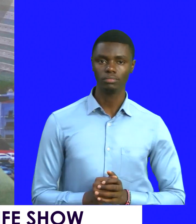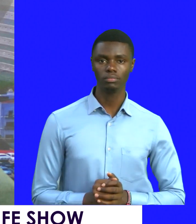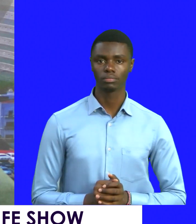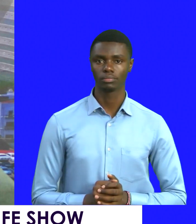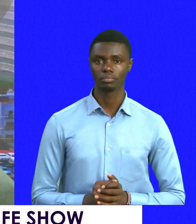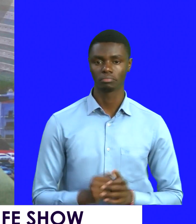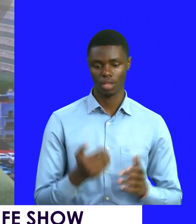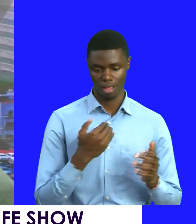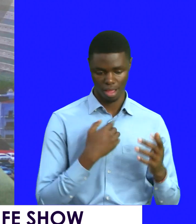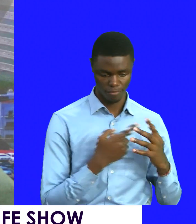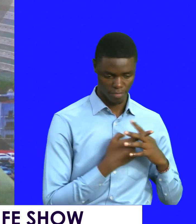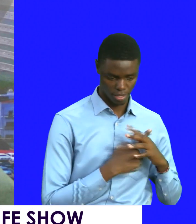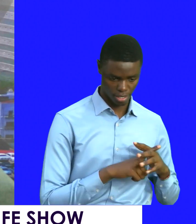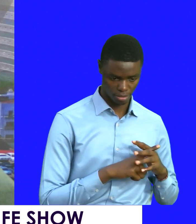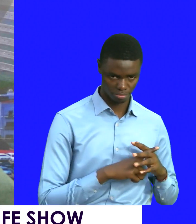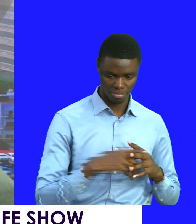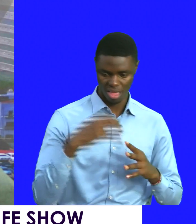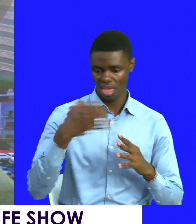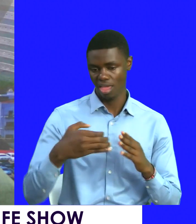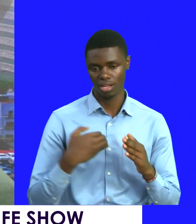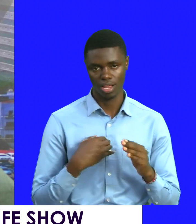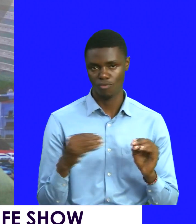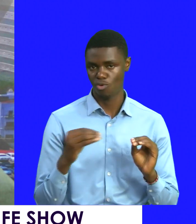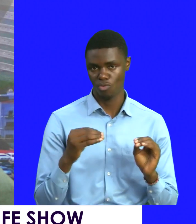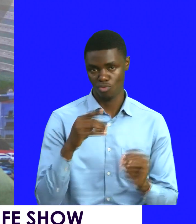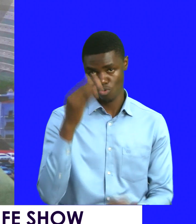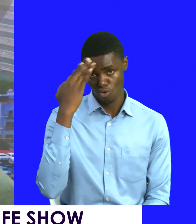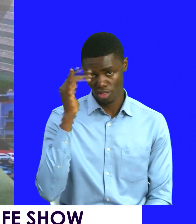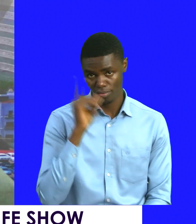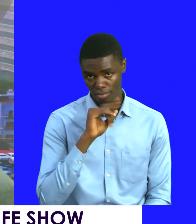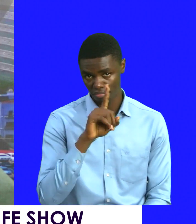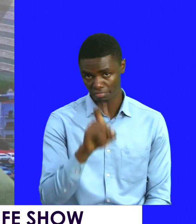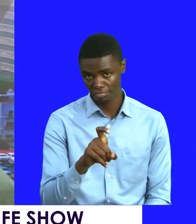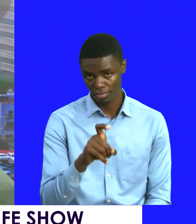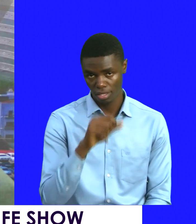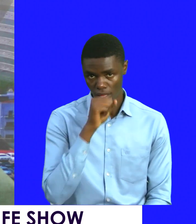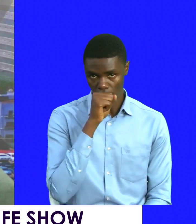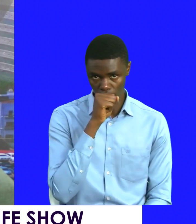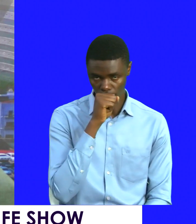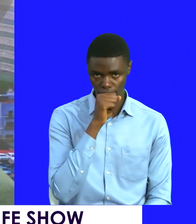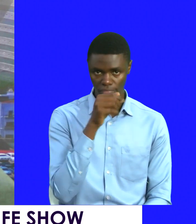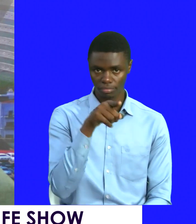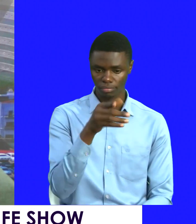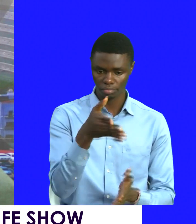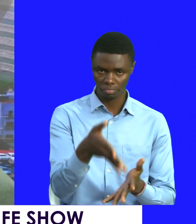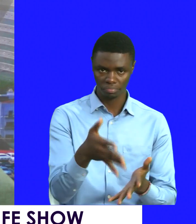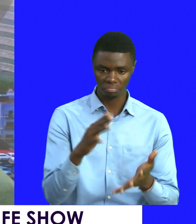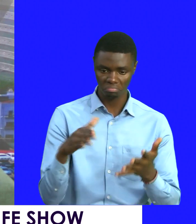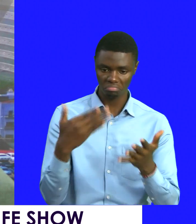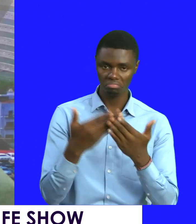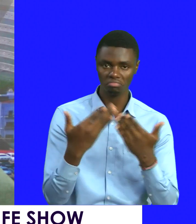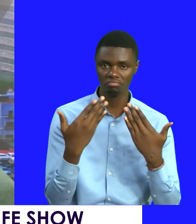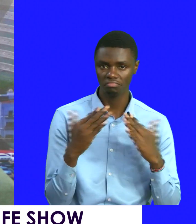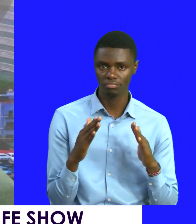You have a beginning, you will never have an end. Did you know that? You're already here, you've arrived.